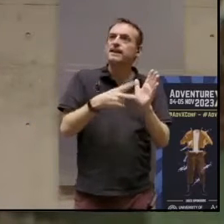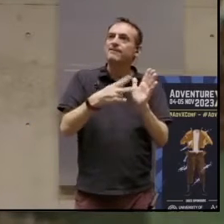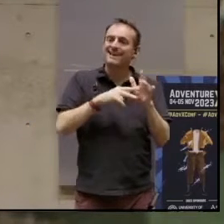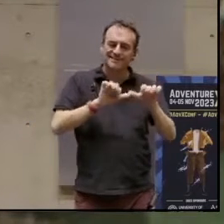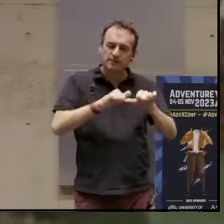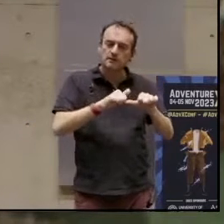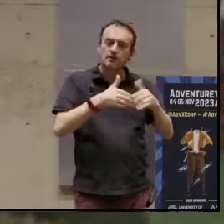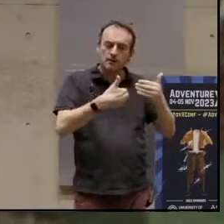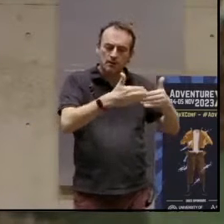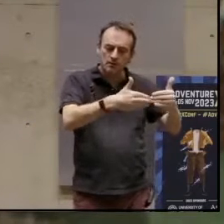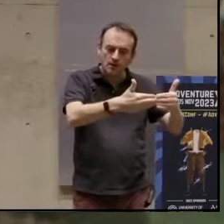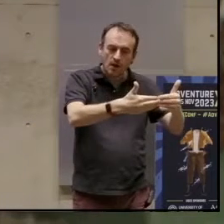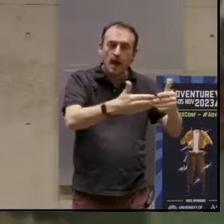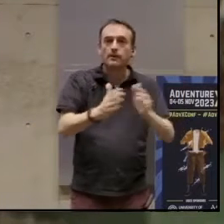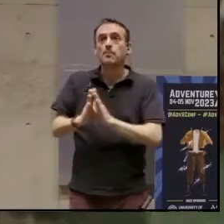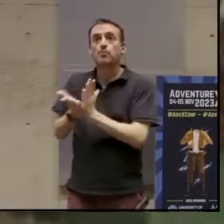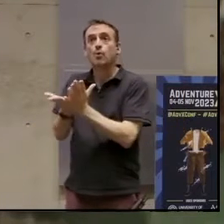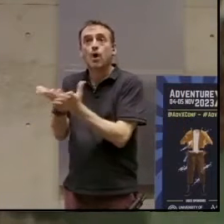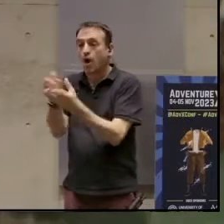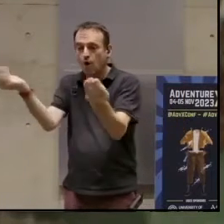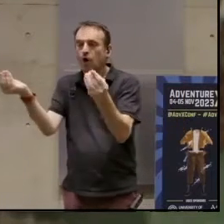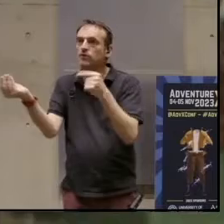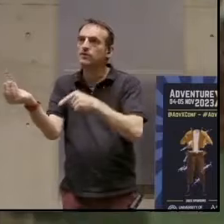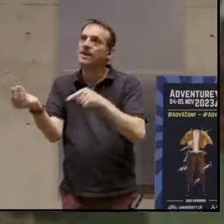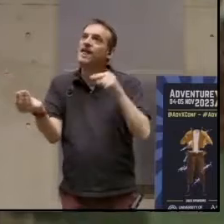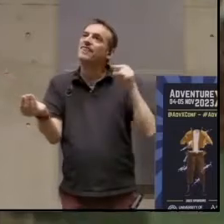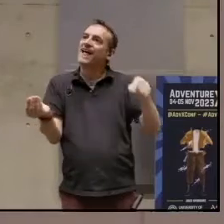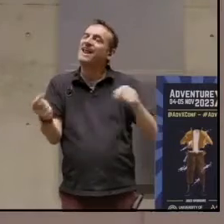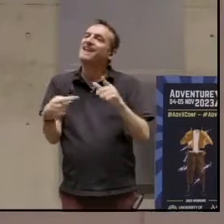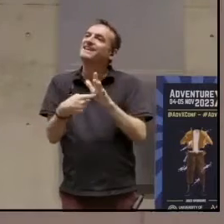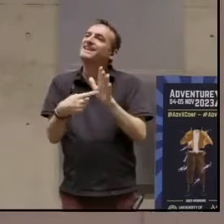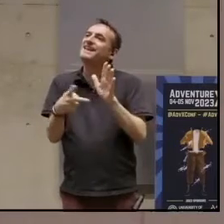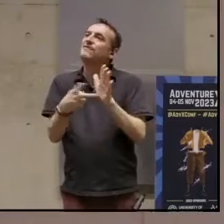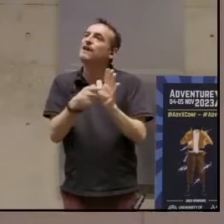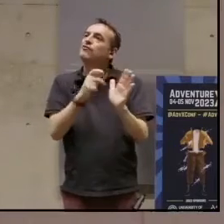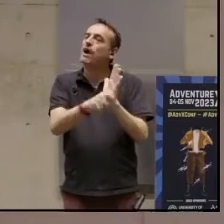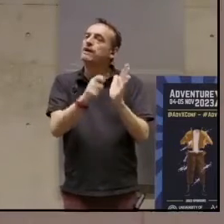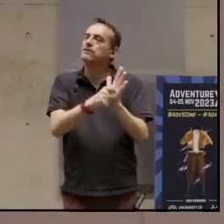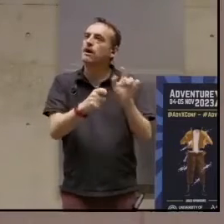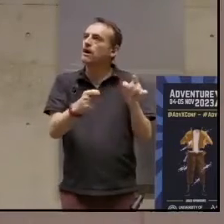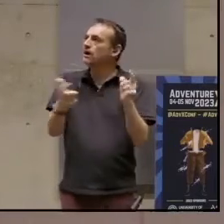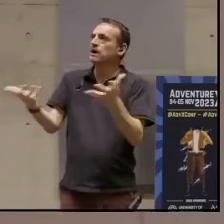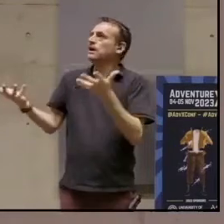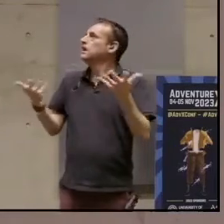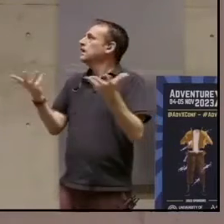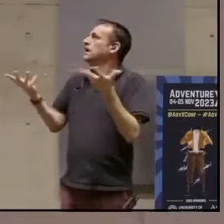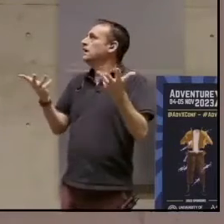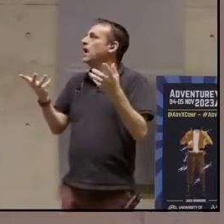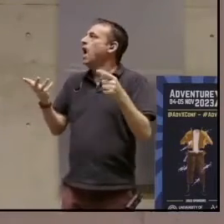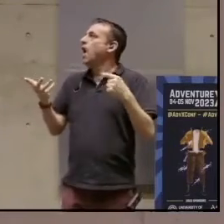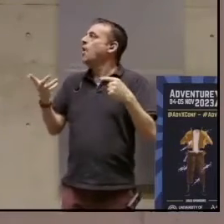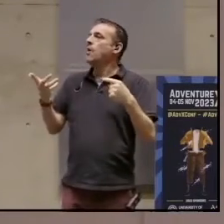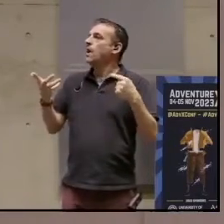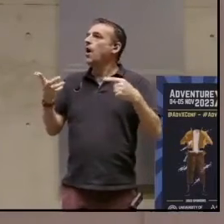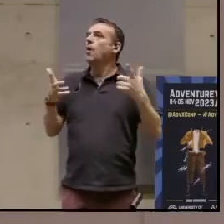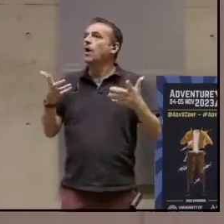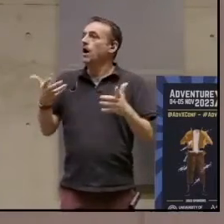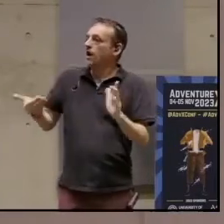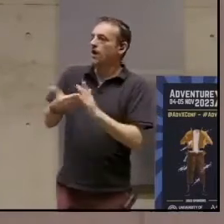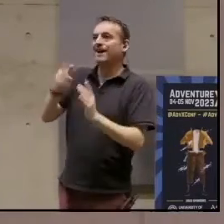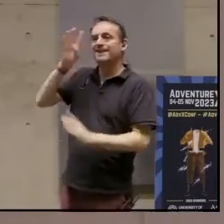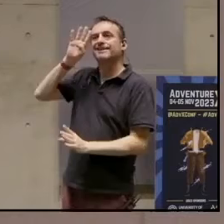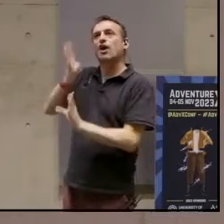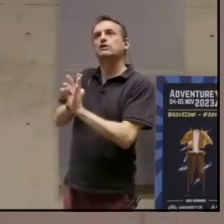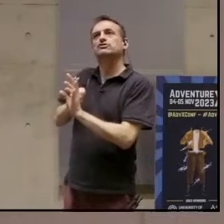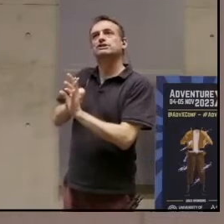final season, our television writers fall back on psychological-based storytelling and shove the attention all inside Jon Snow